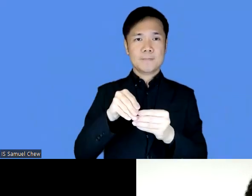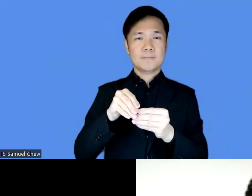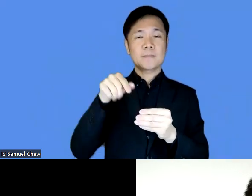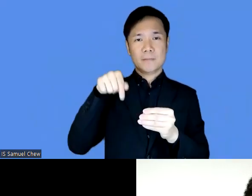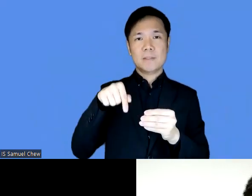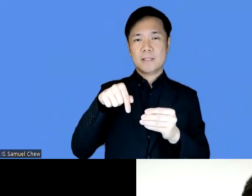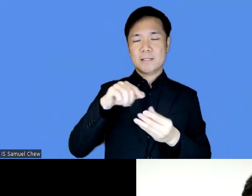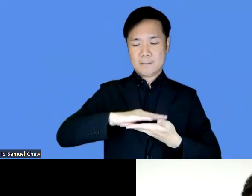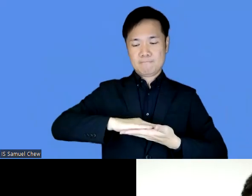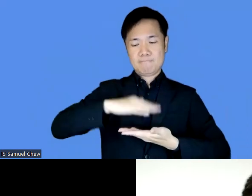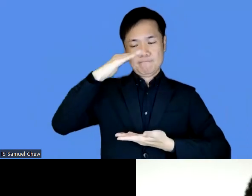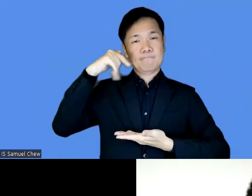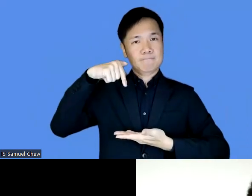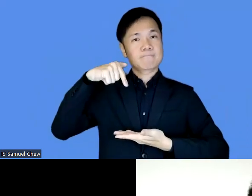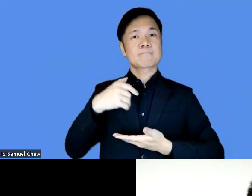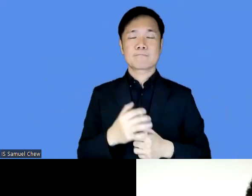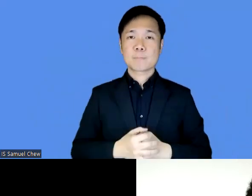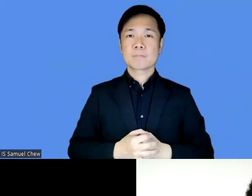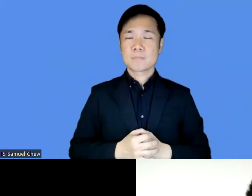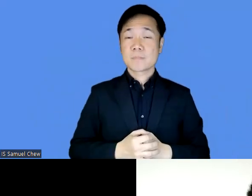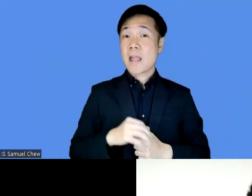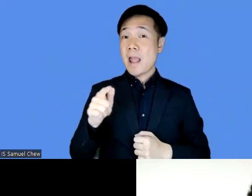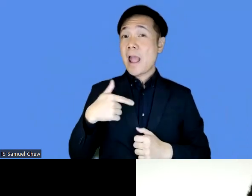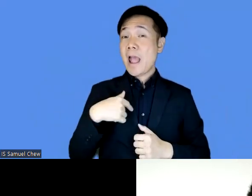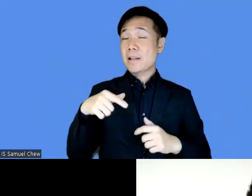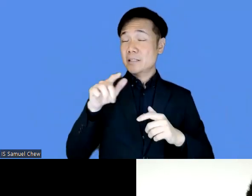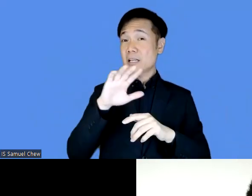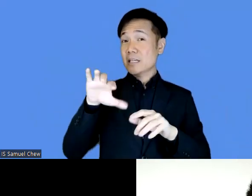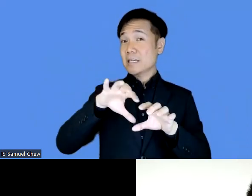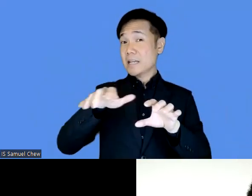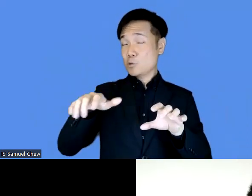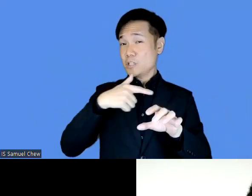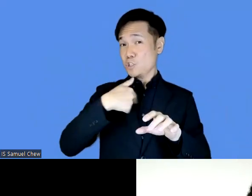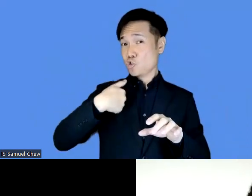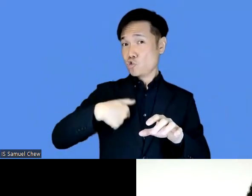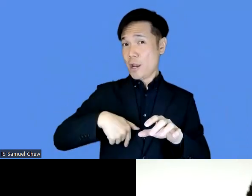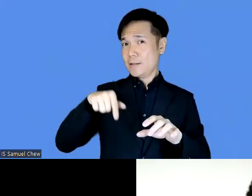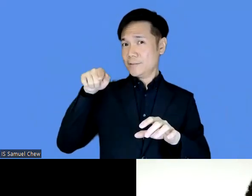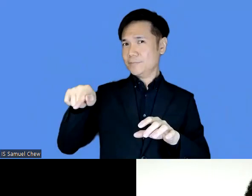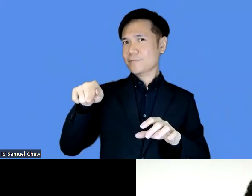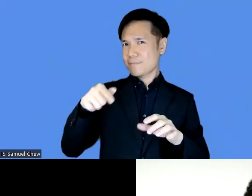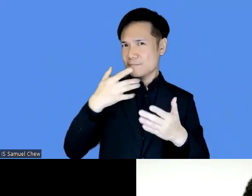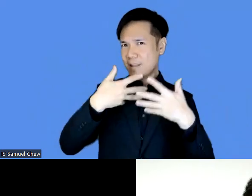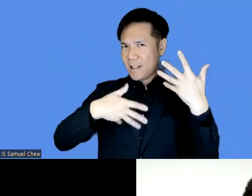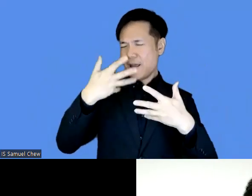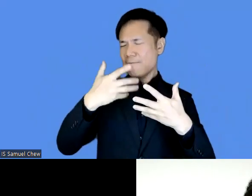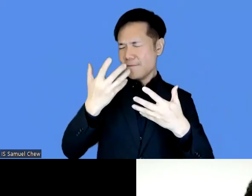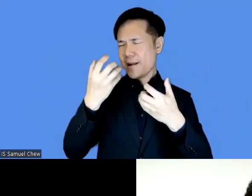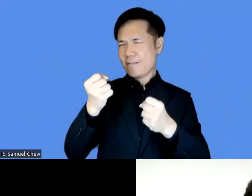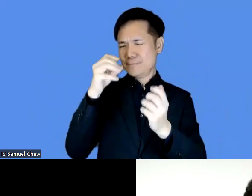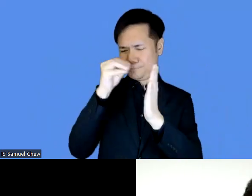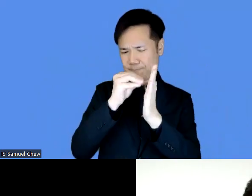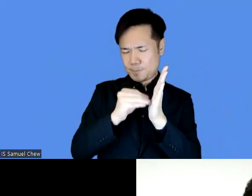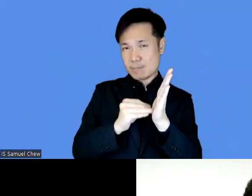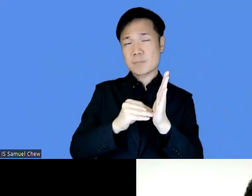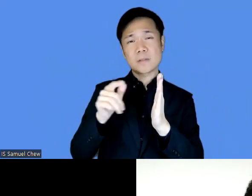have established. And the National People's Congress Data Index System covers 23 overall indicators, 34 individual indicators, and